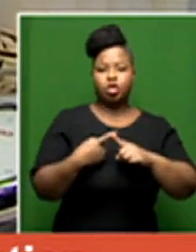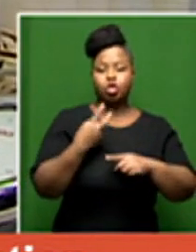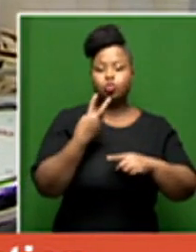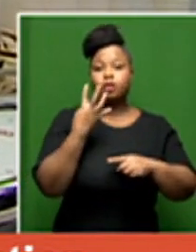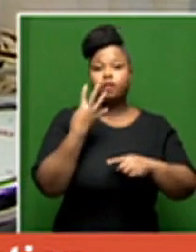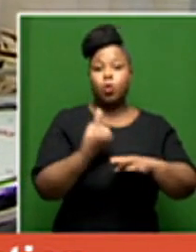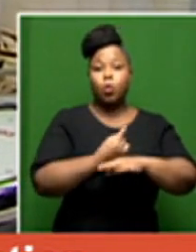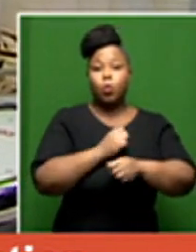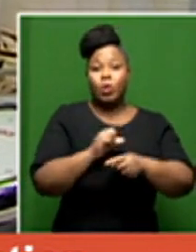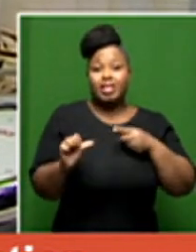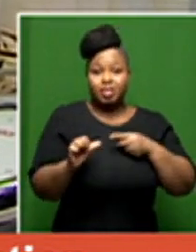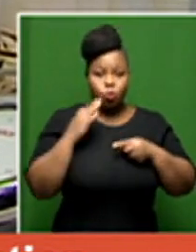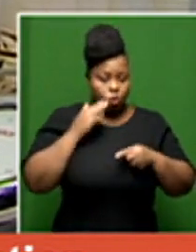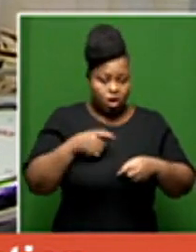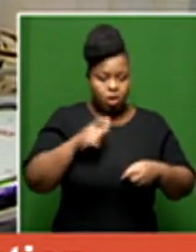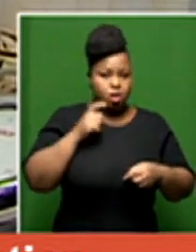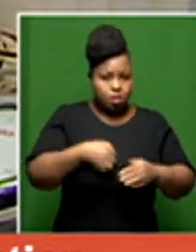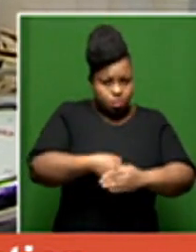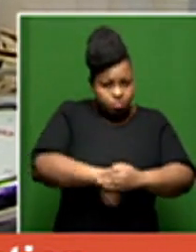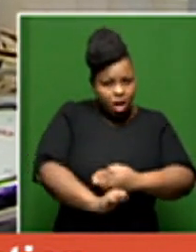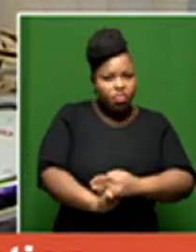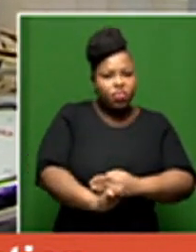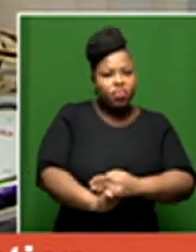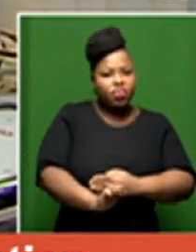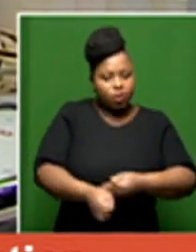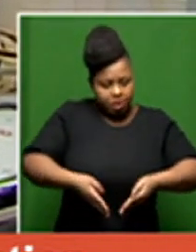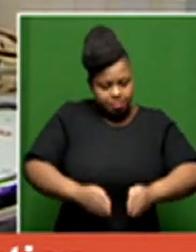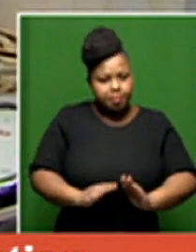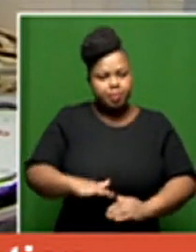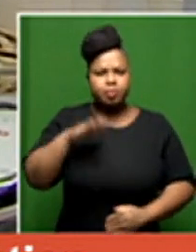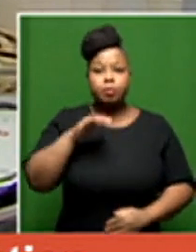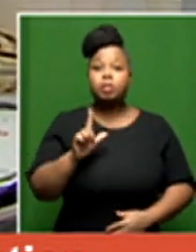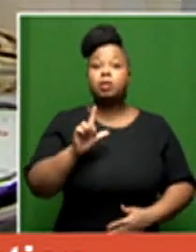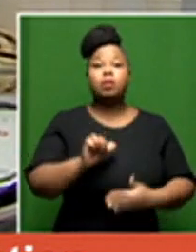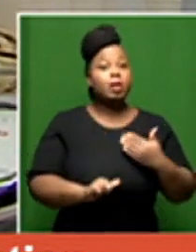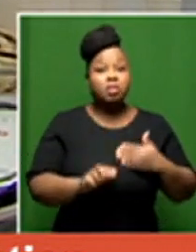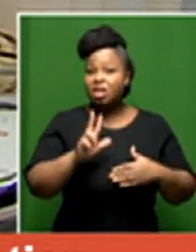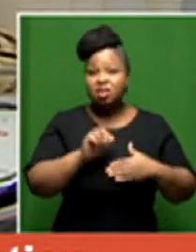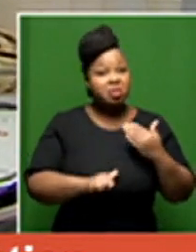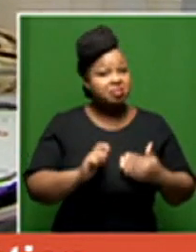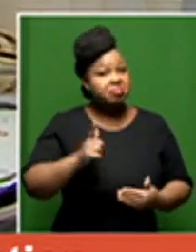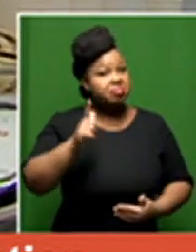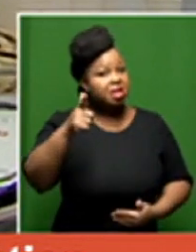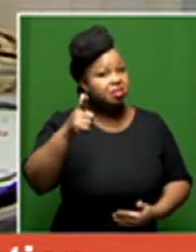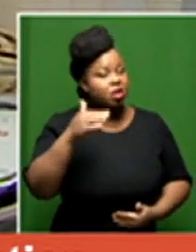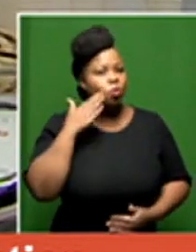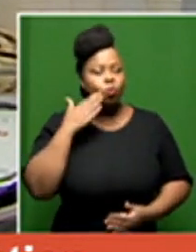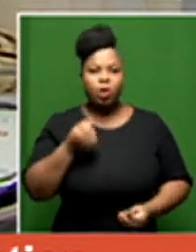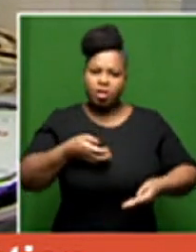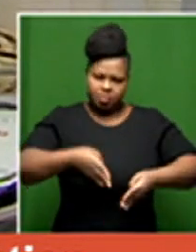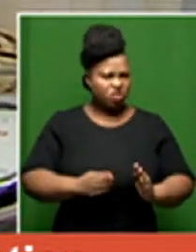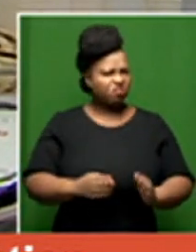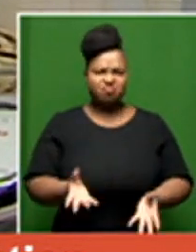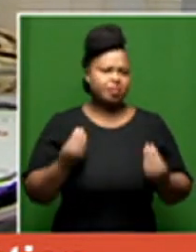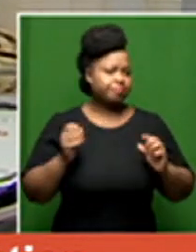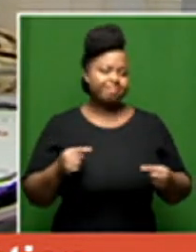of birth. So if someone comes 7 months or 8 months after delivery, they